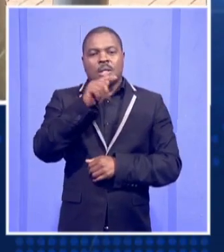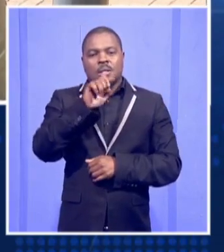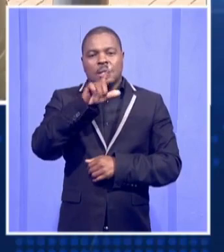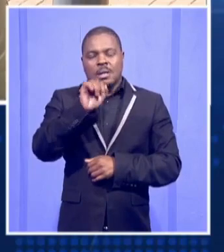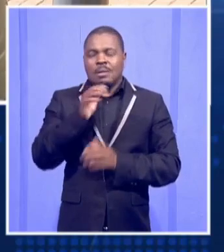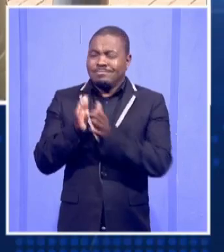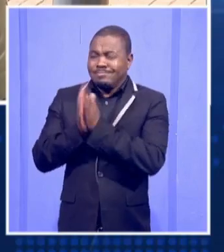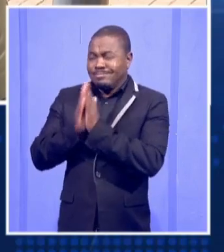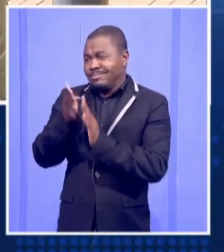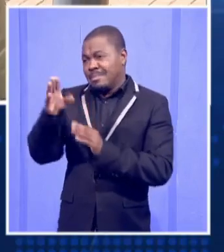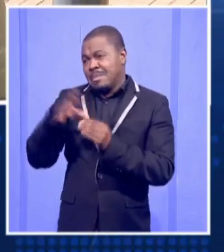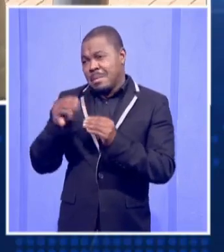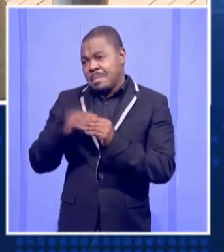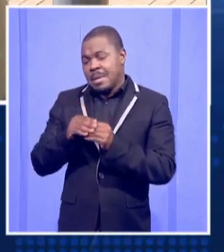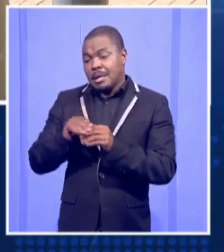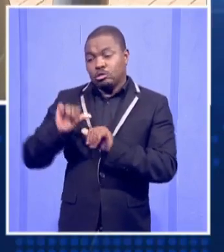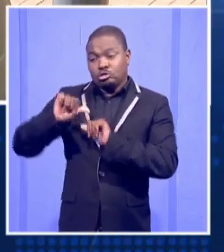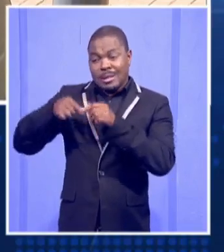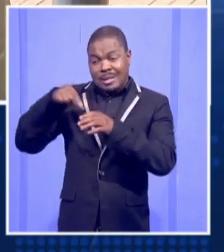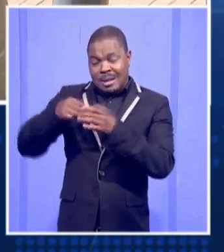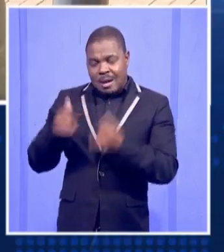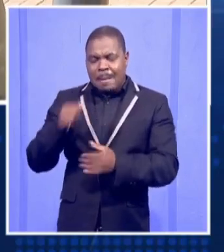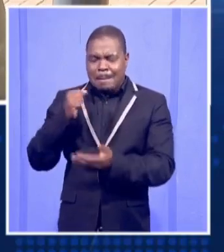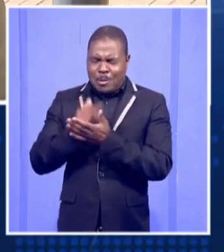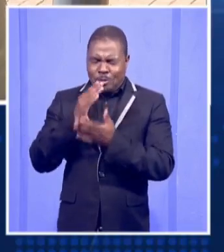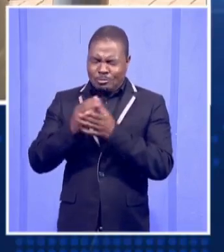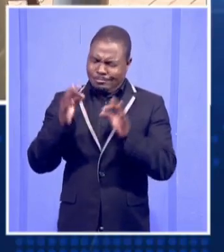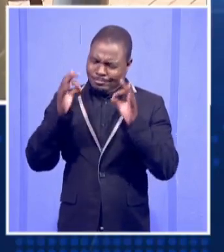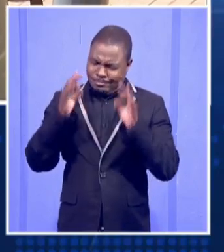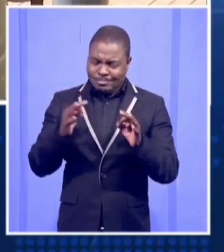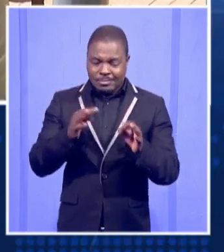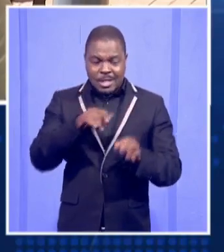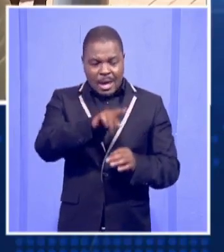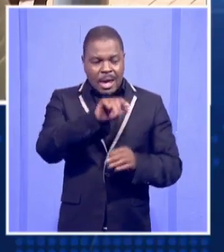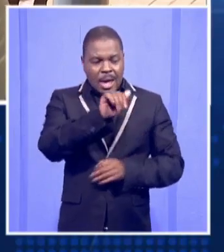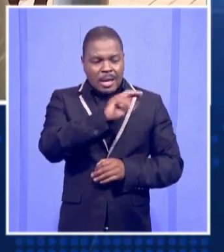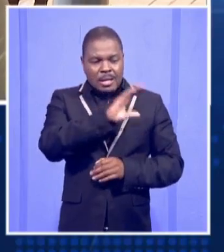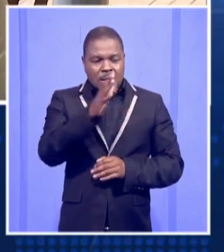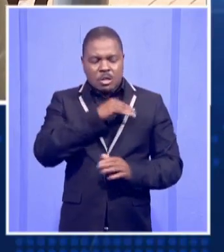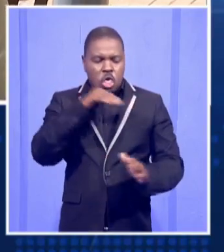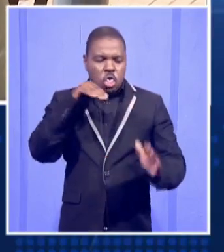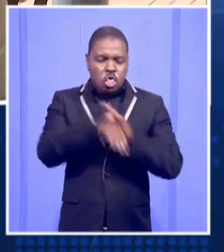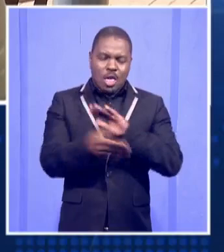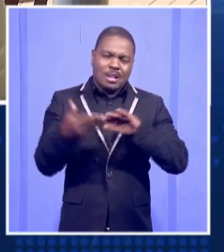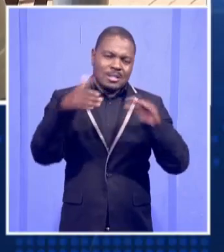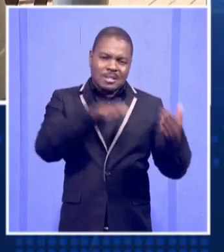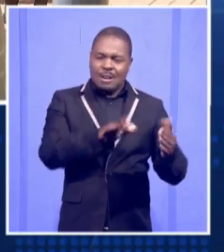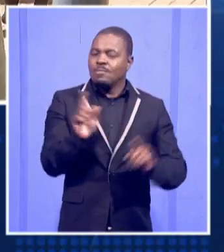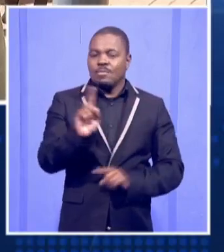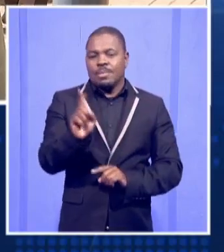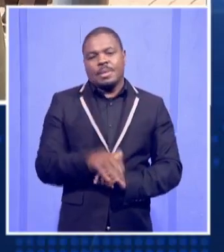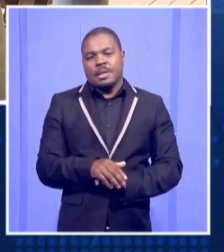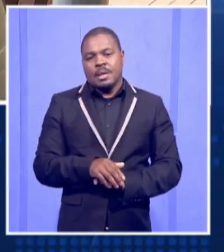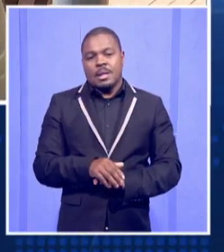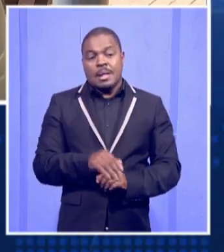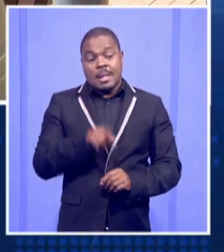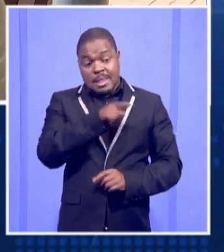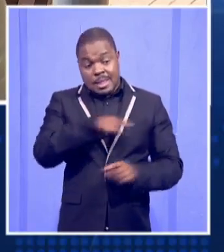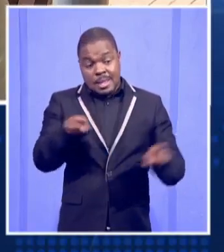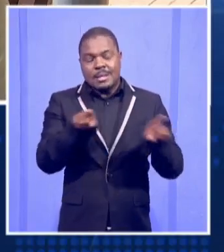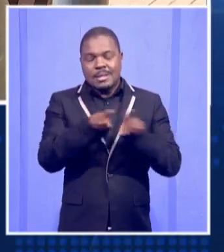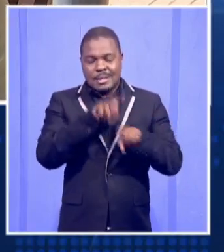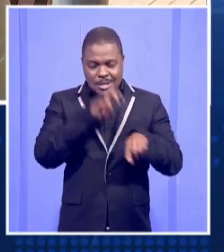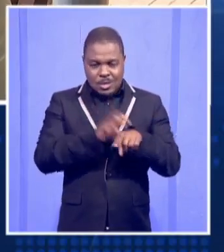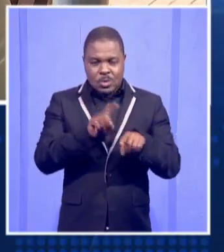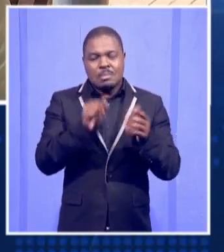this generation must make sure that the ANC doesn't die in their hands. They must ensure that when they leave, they also leave